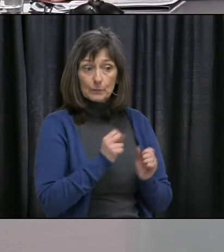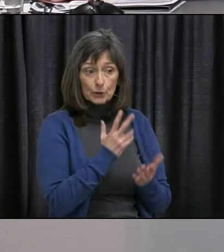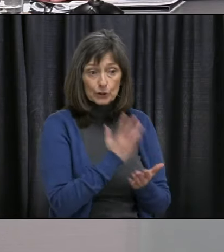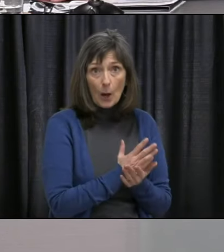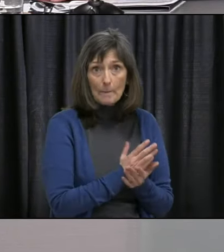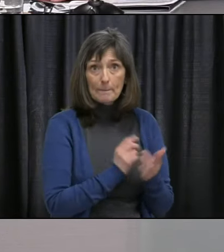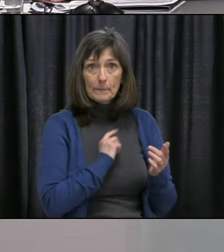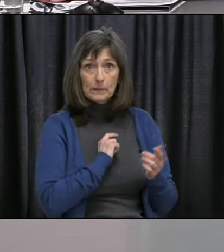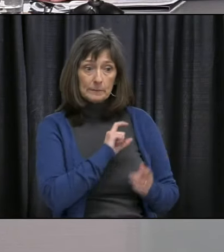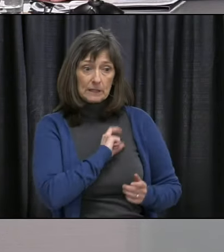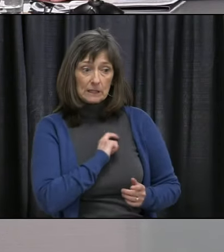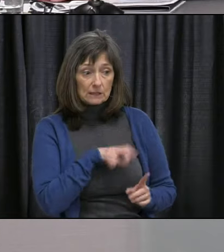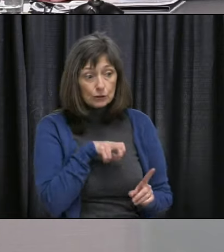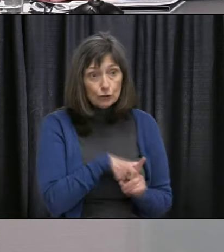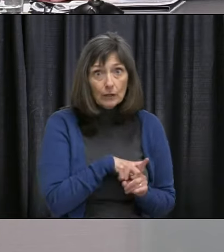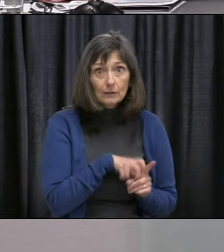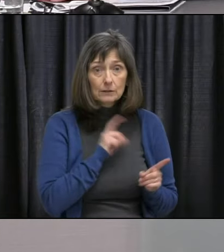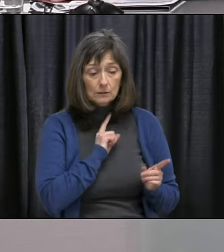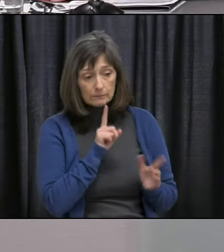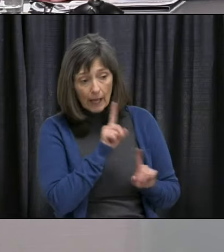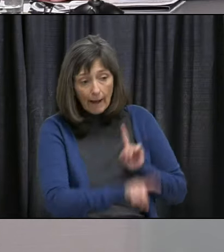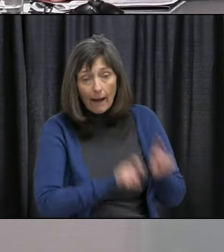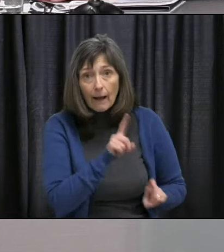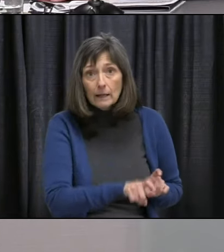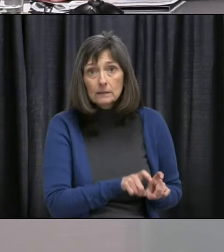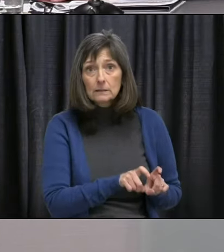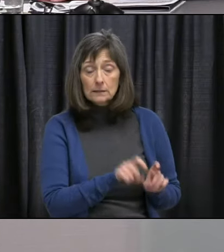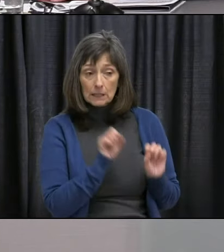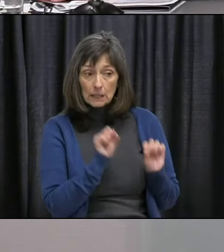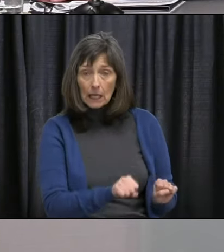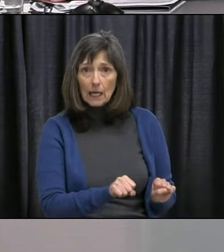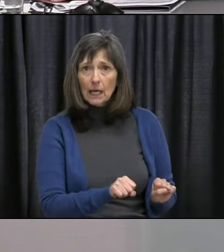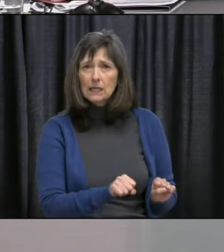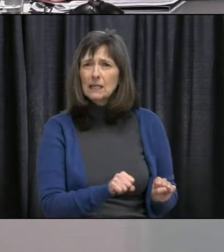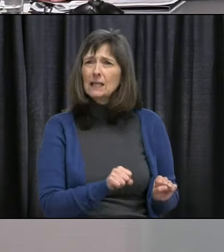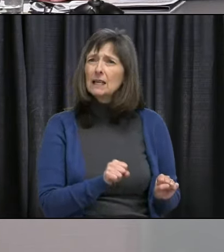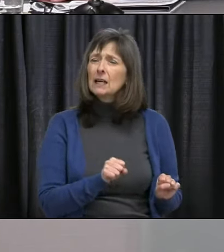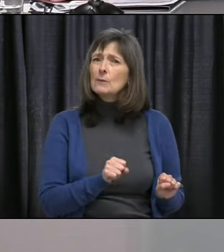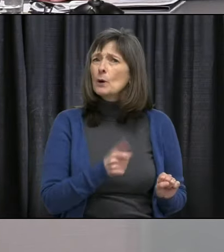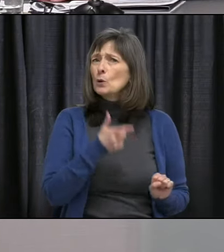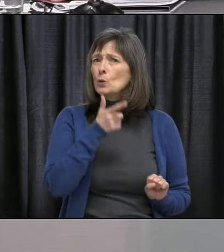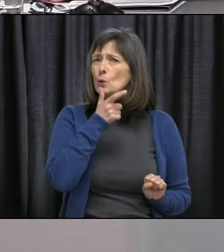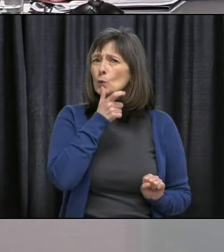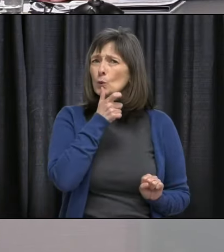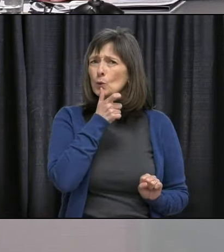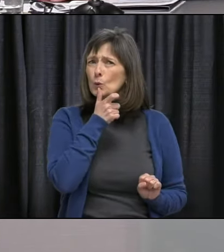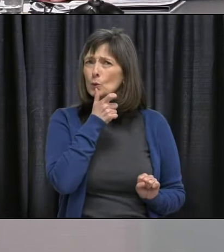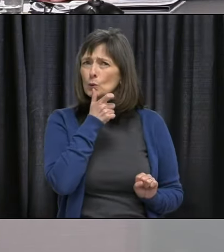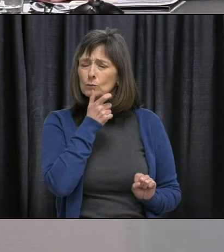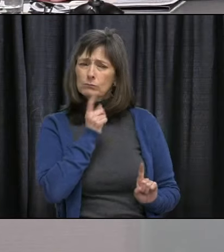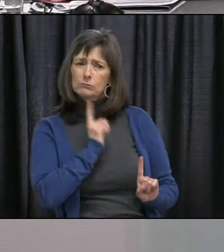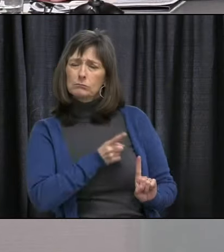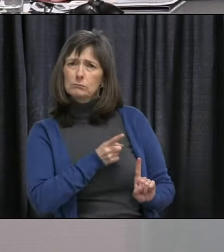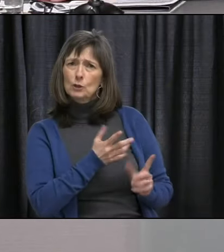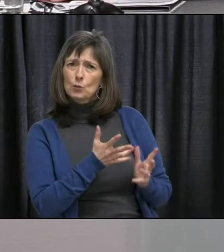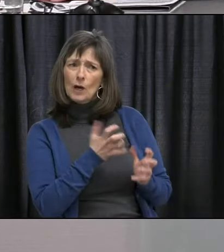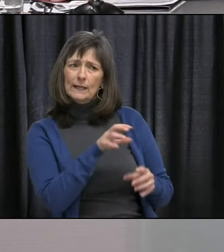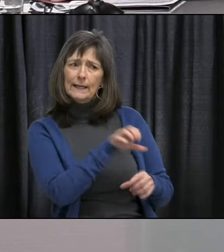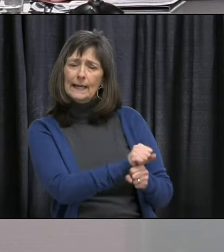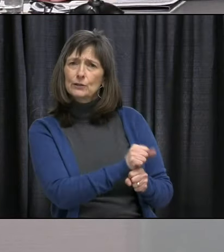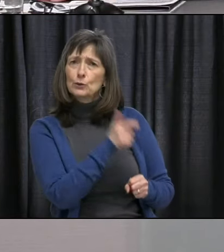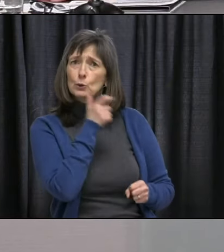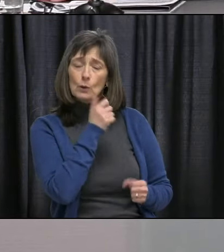stopped. There could be vehicles stopped. I'm just curious, who are you targeting here? And specifically, I'm assuming this would be people who